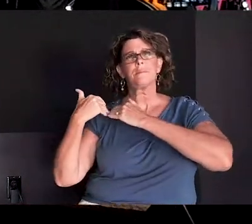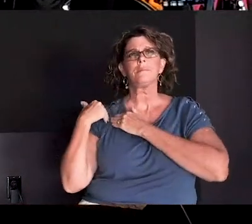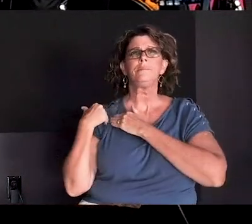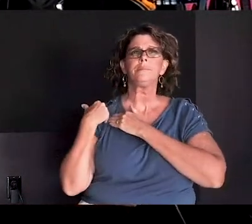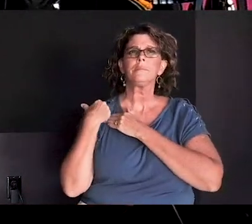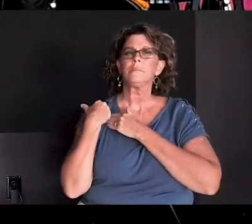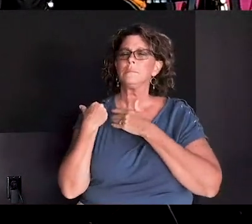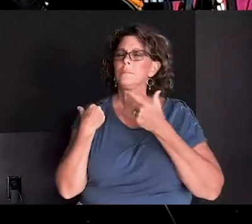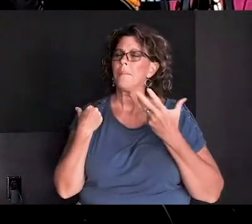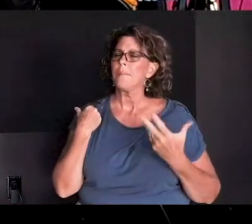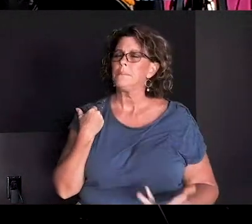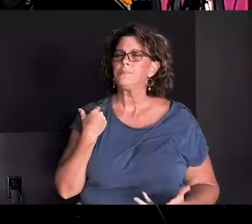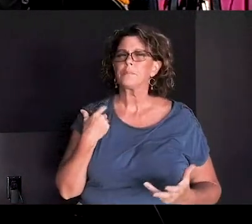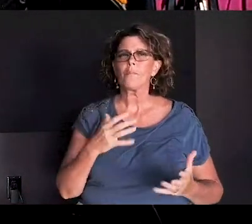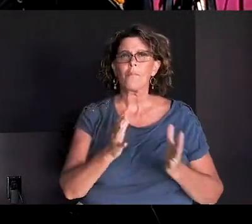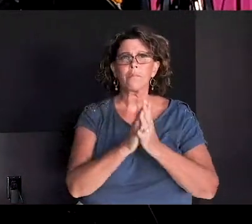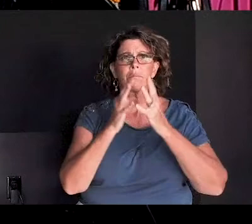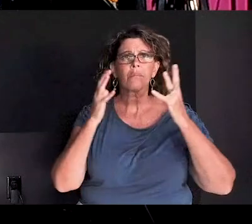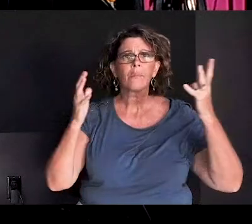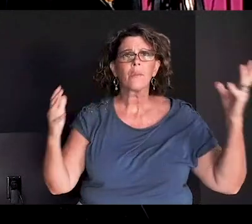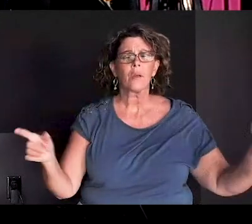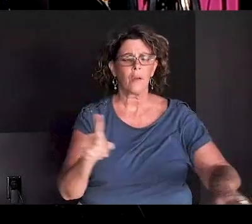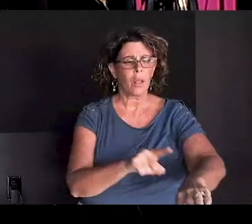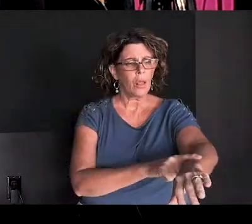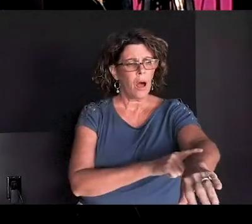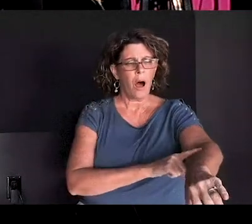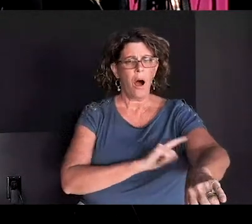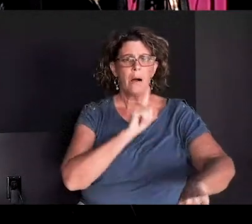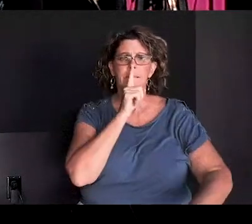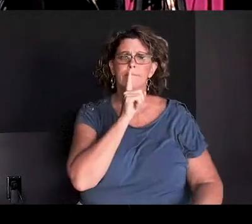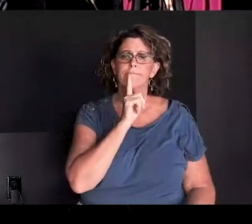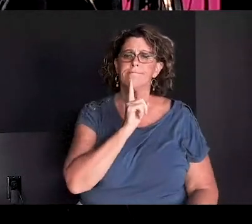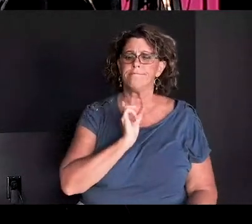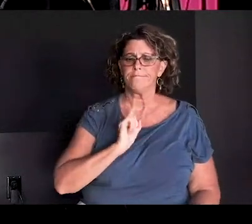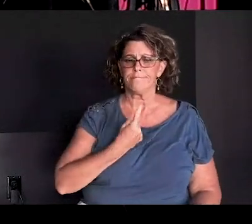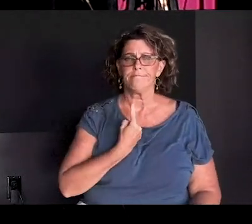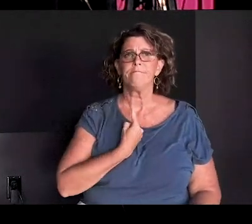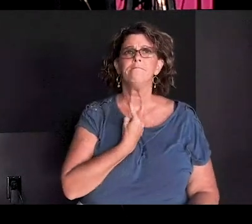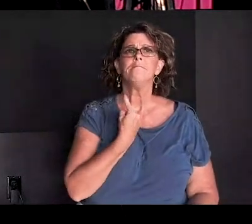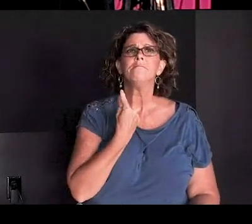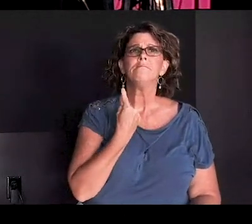burden for too long on my own.